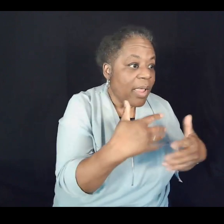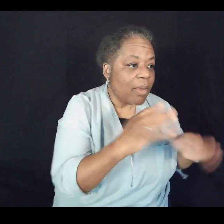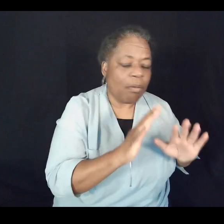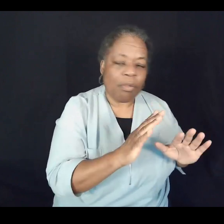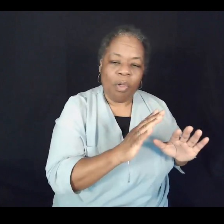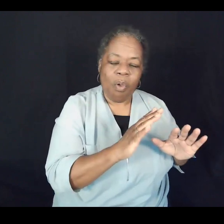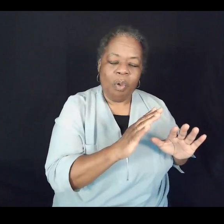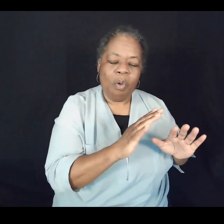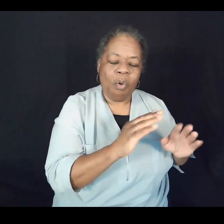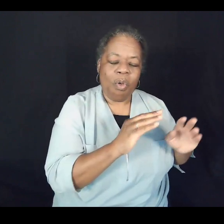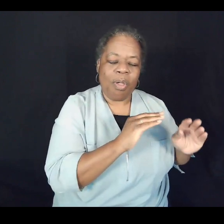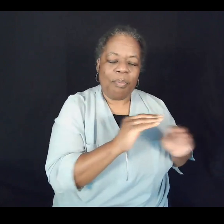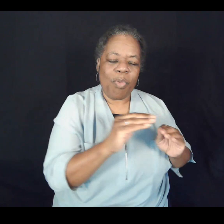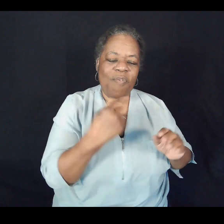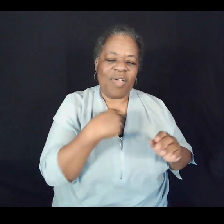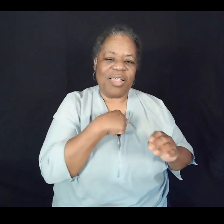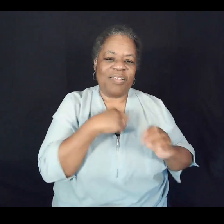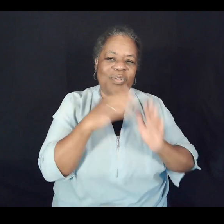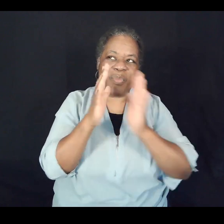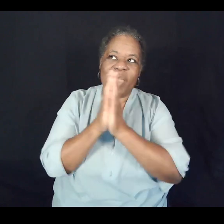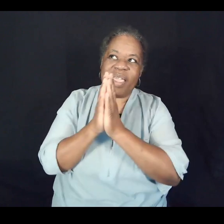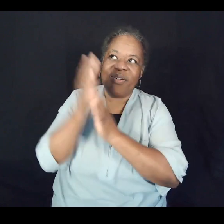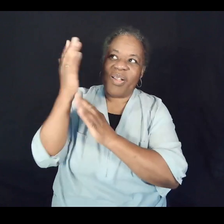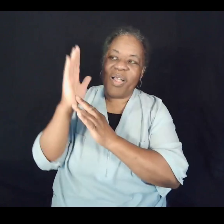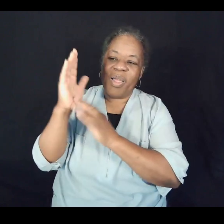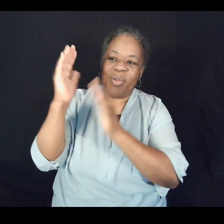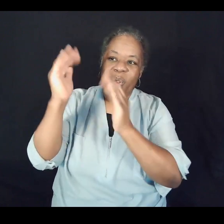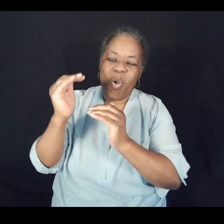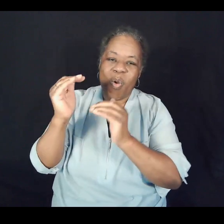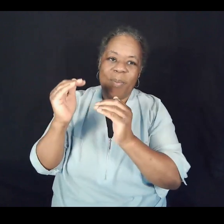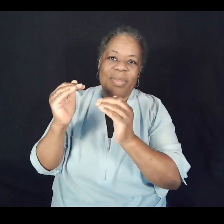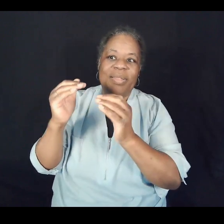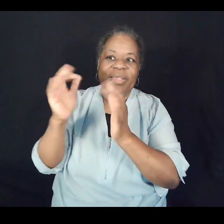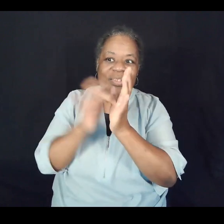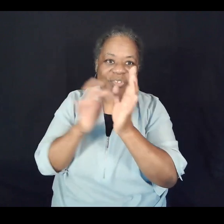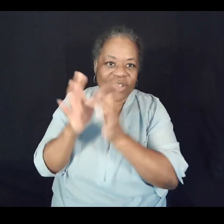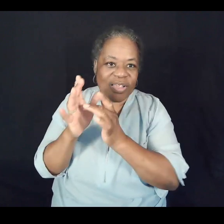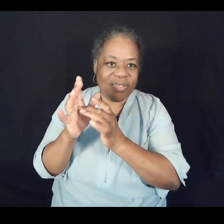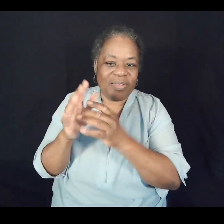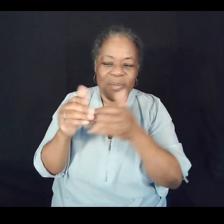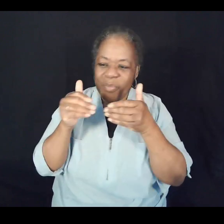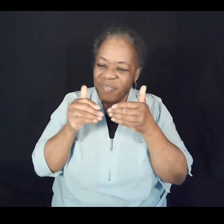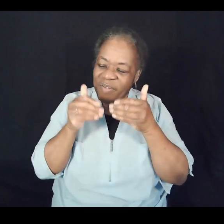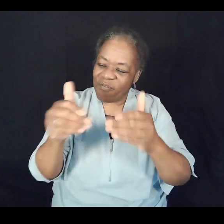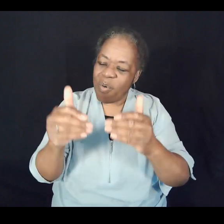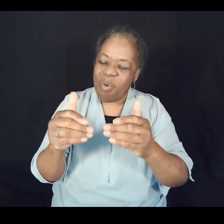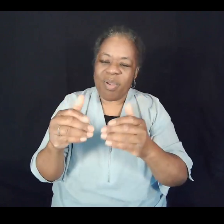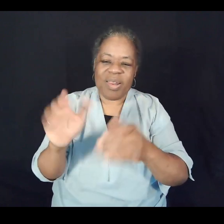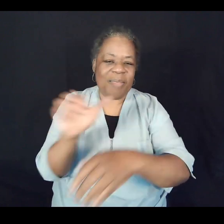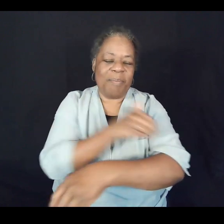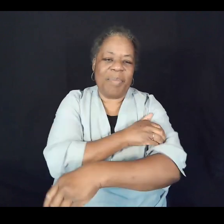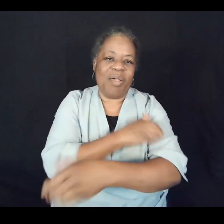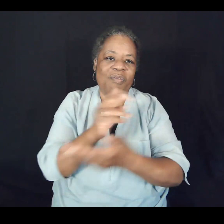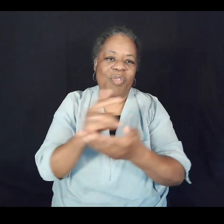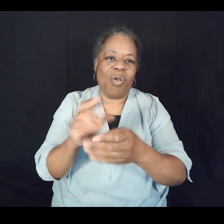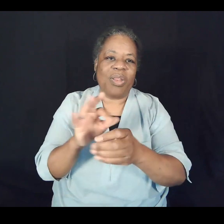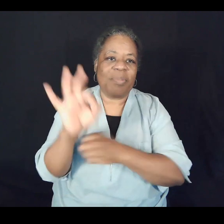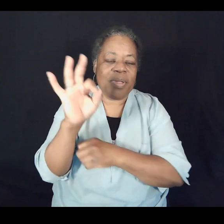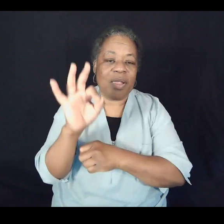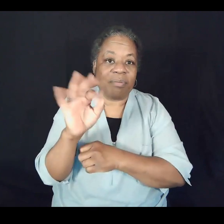God, hope in Jesus, and moving forward in the power of the Holy Spirit. I really mean